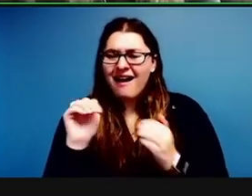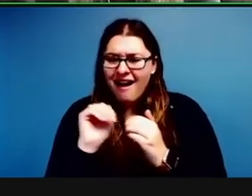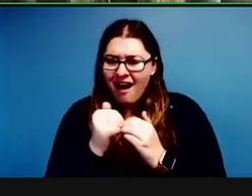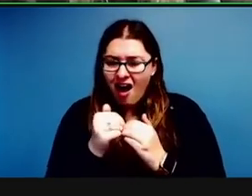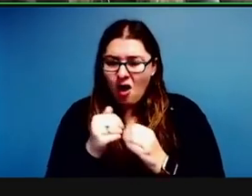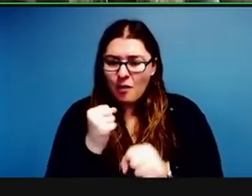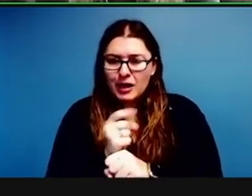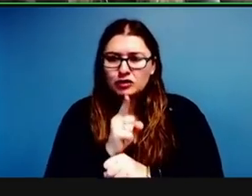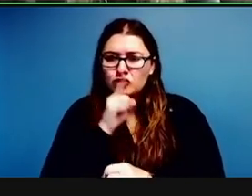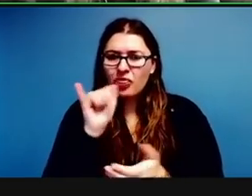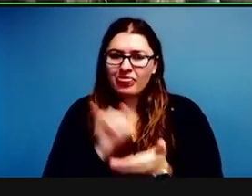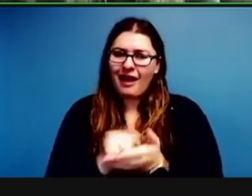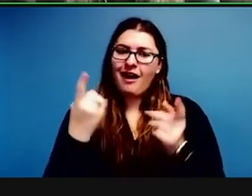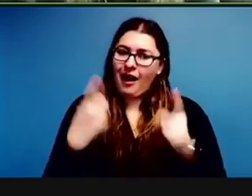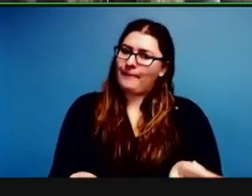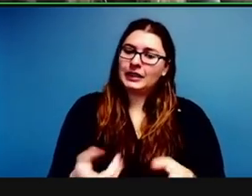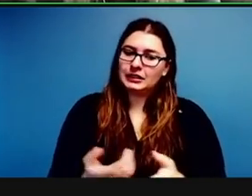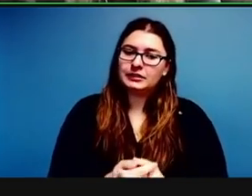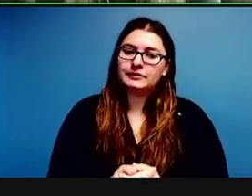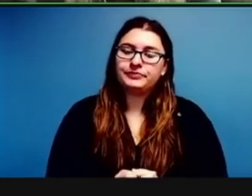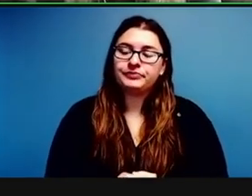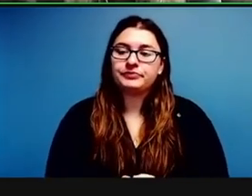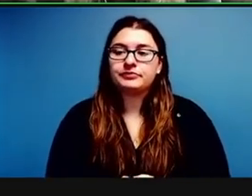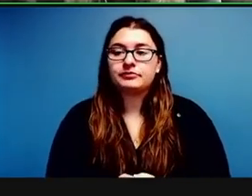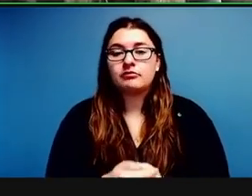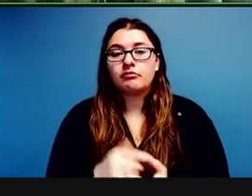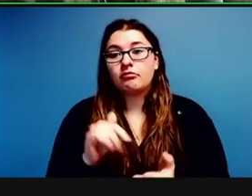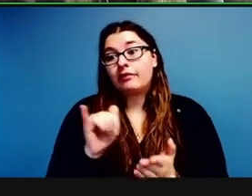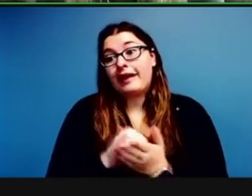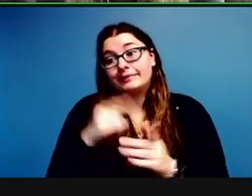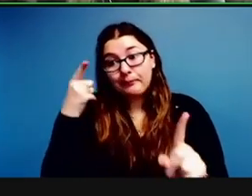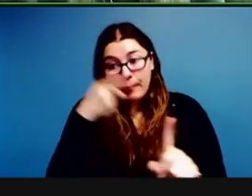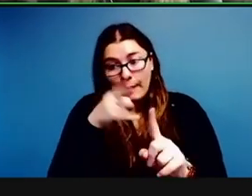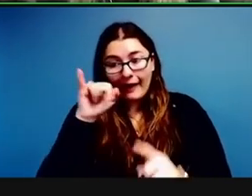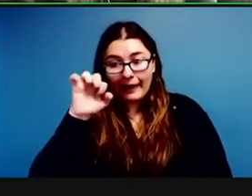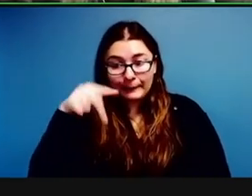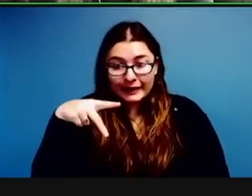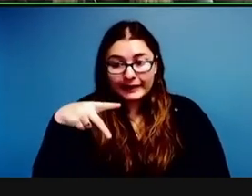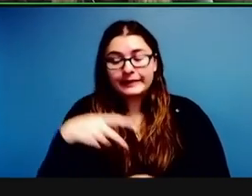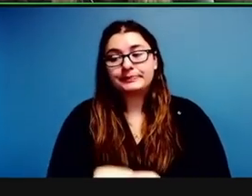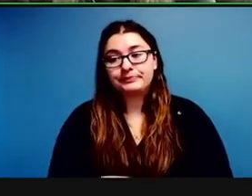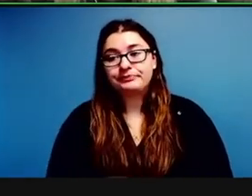make sure that that's happening? Well, that's the point of an IEP goal.